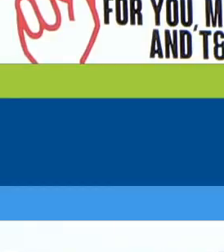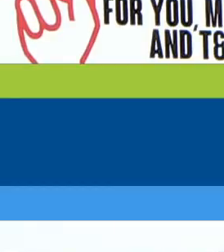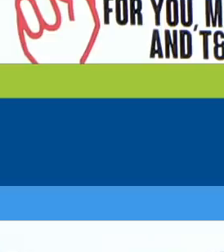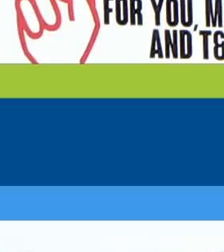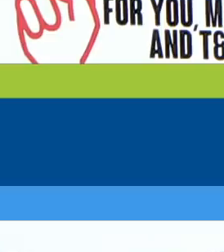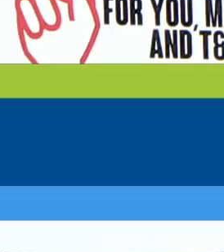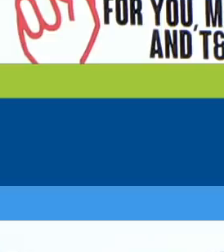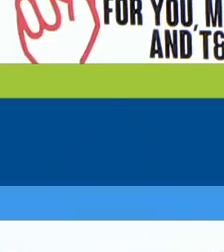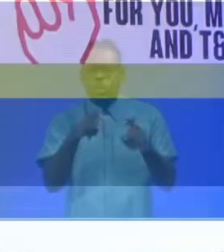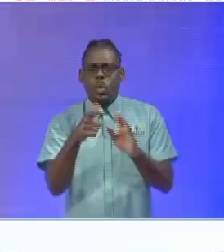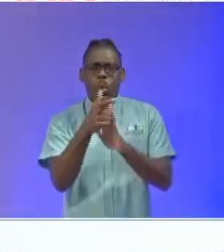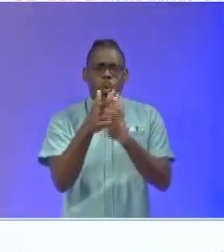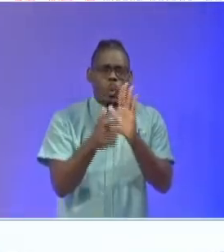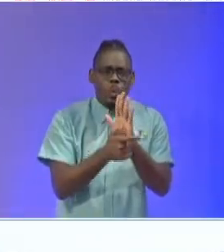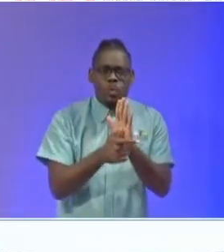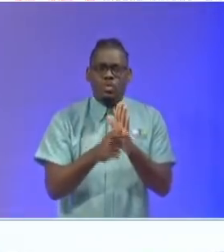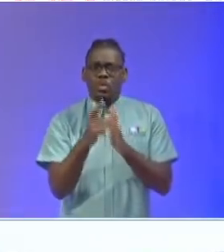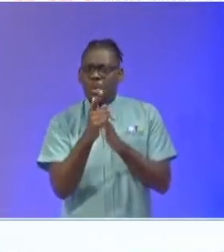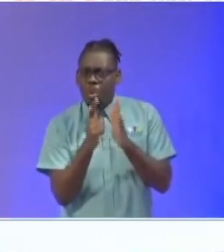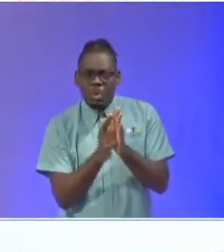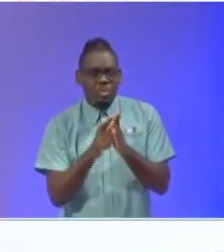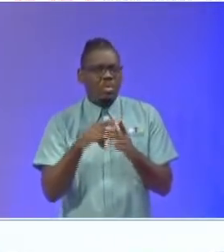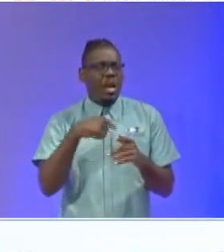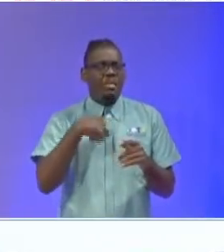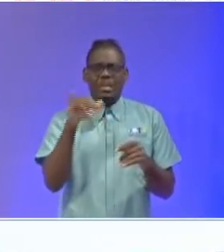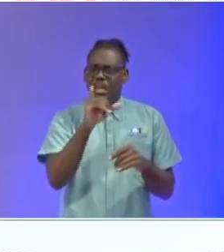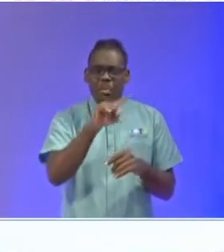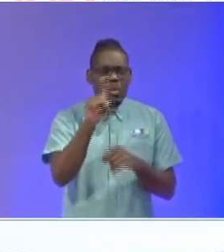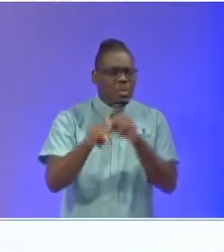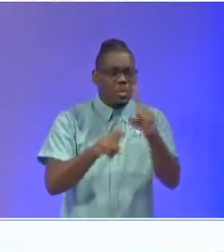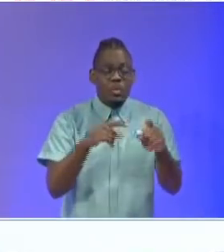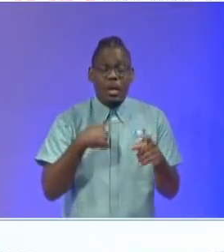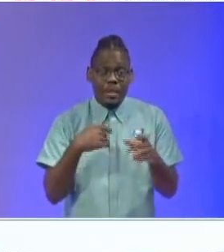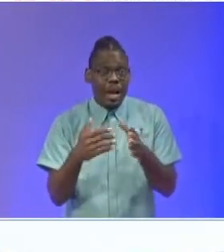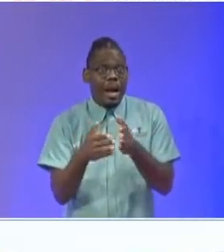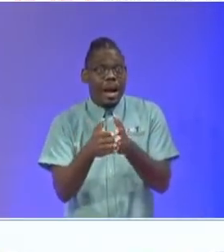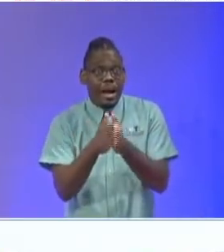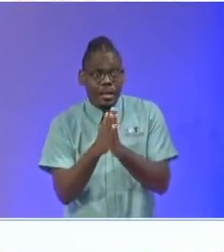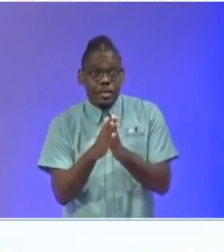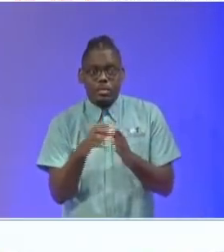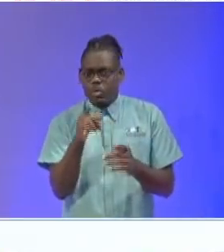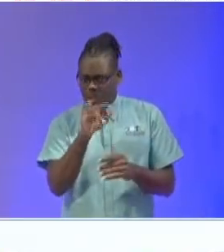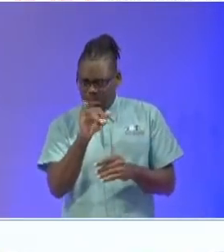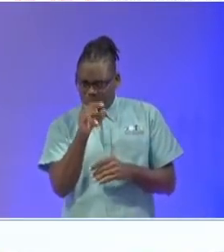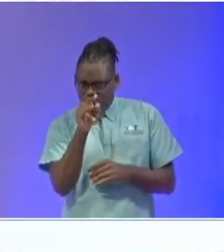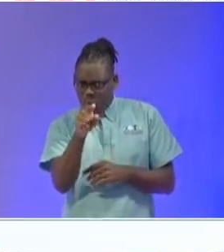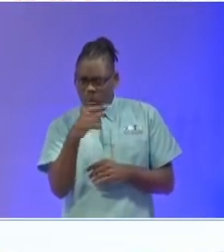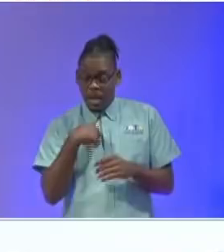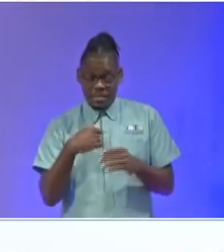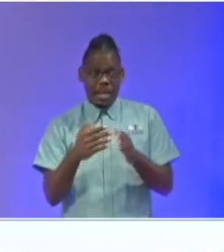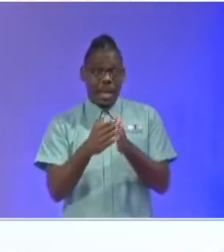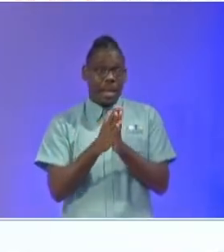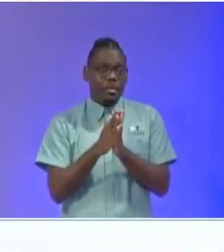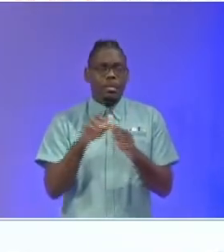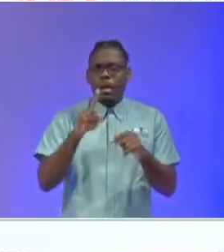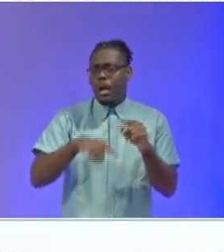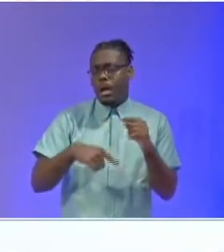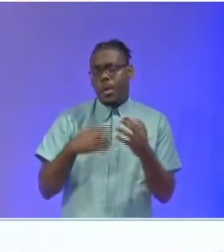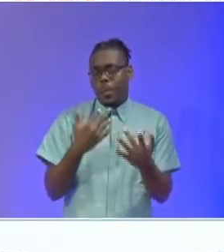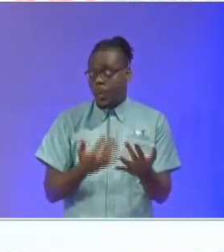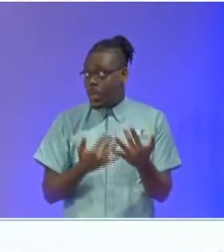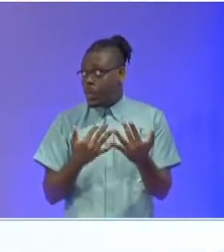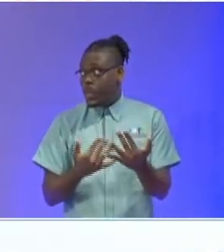Tuesday when he came to our offices. I wouldn't like to preempt either the legislation or the regulations. On the issue